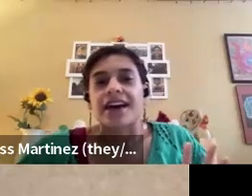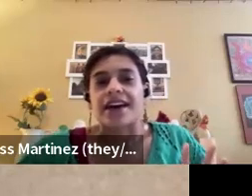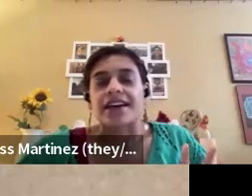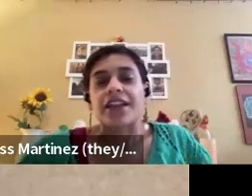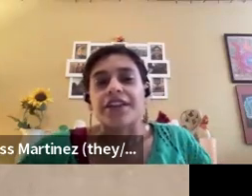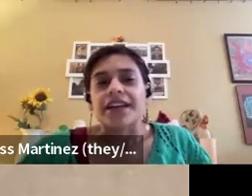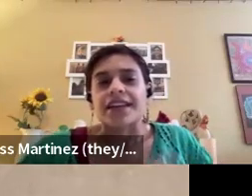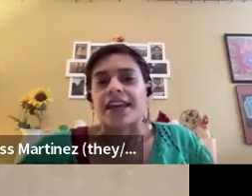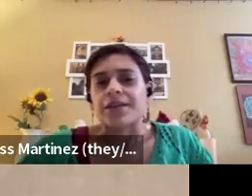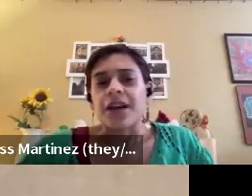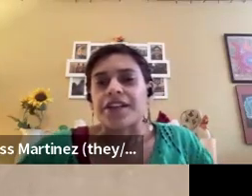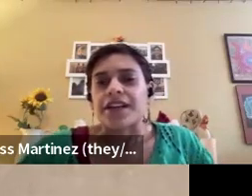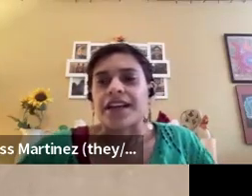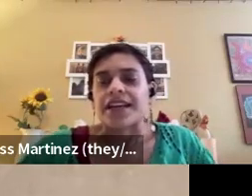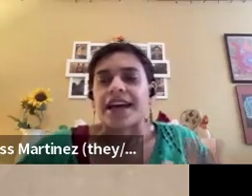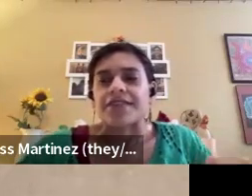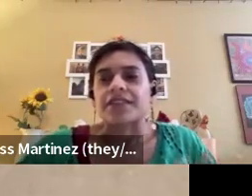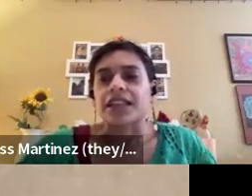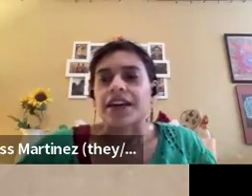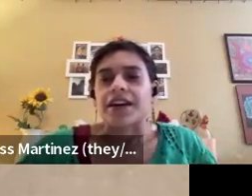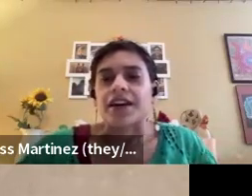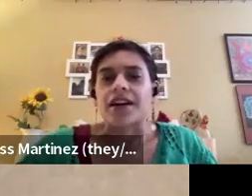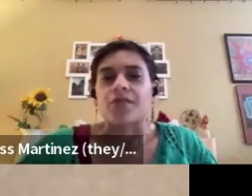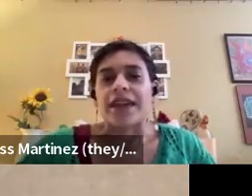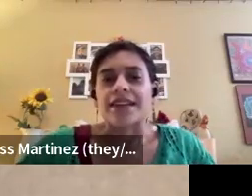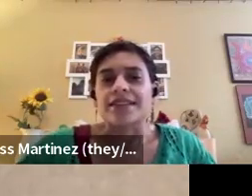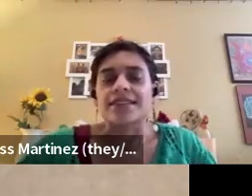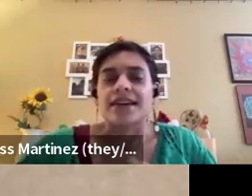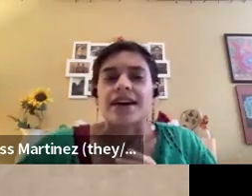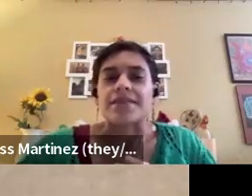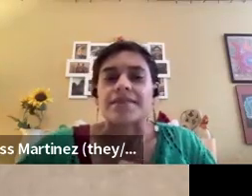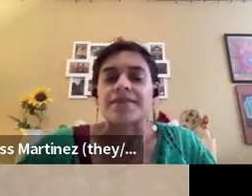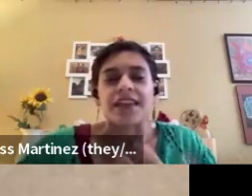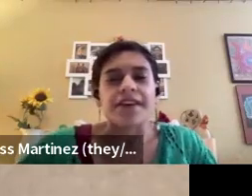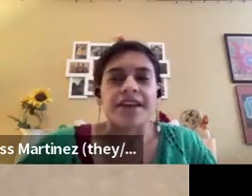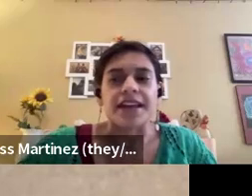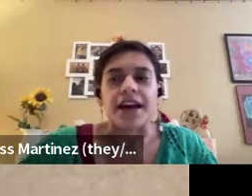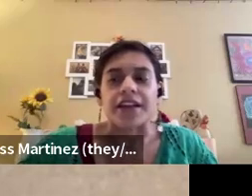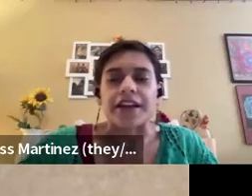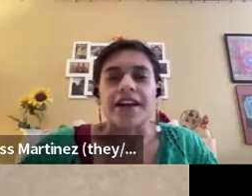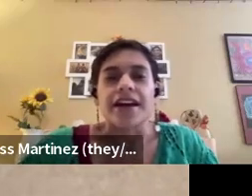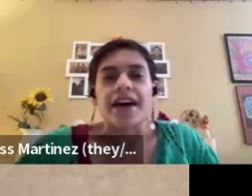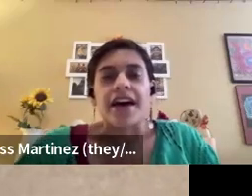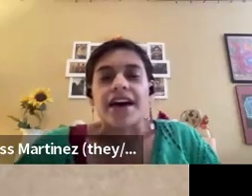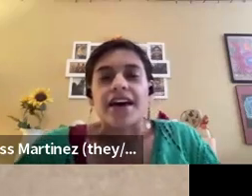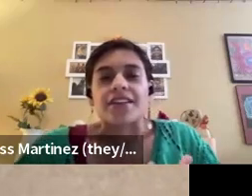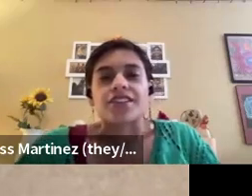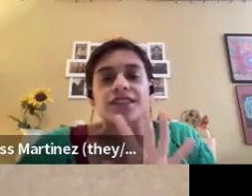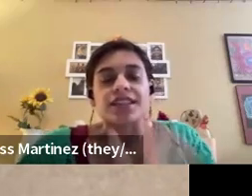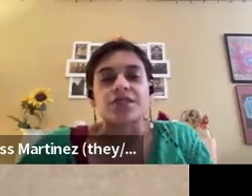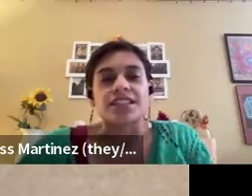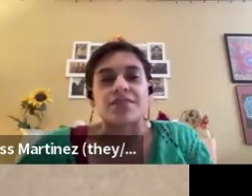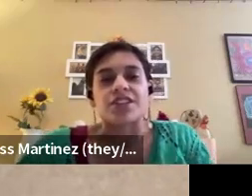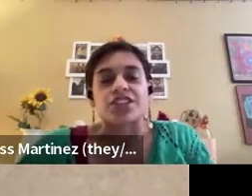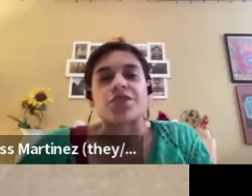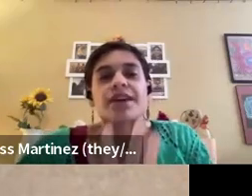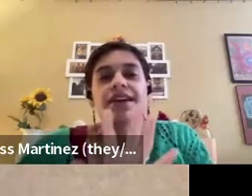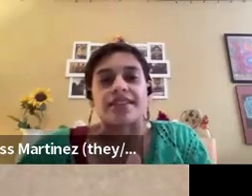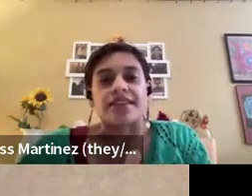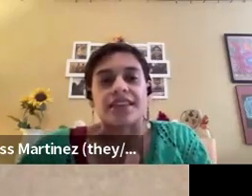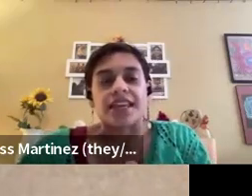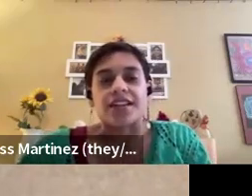green coloring and yellow coloring and kind of clear wings. They vary in color. So this